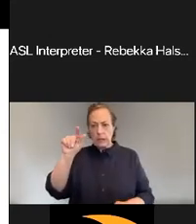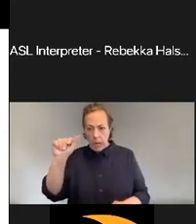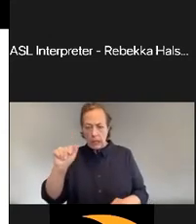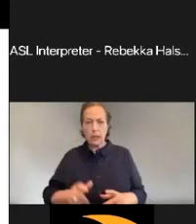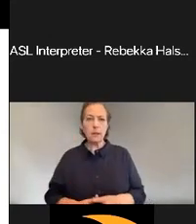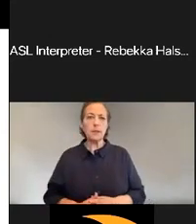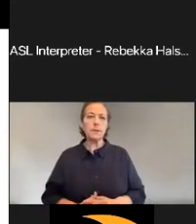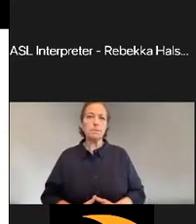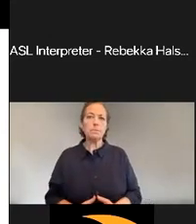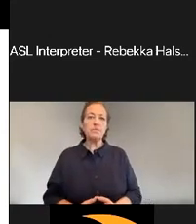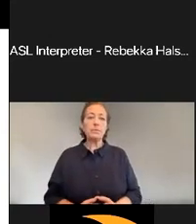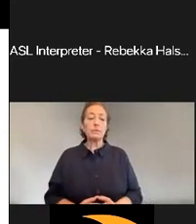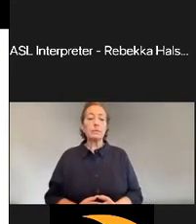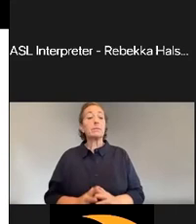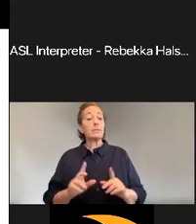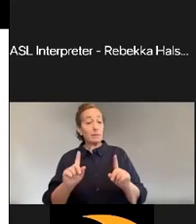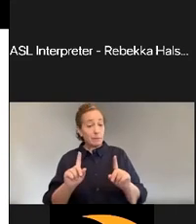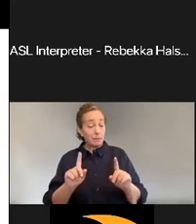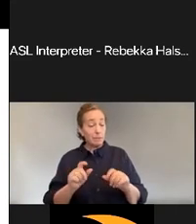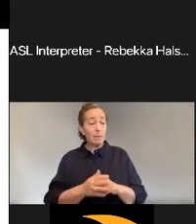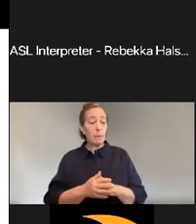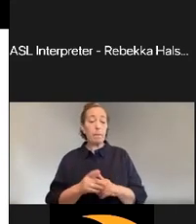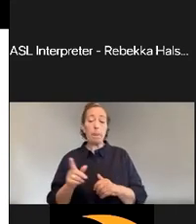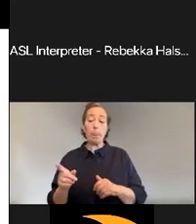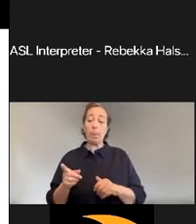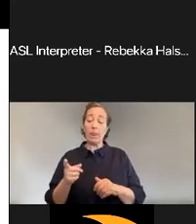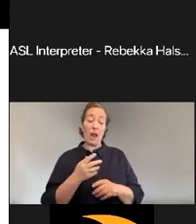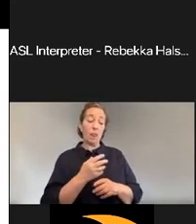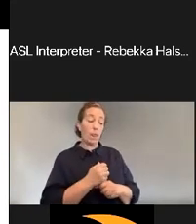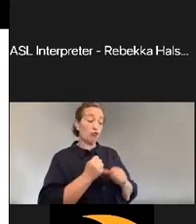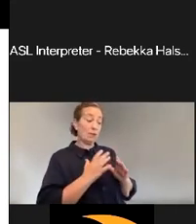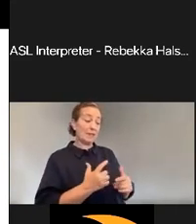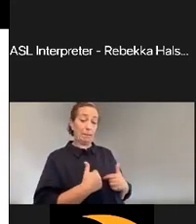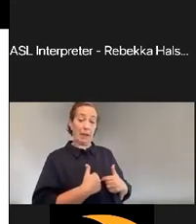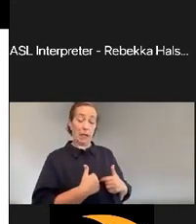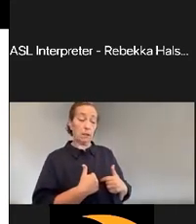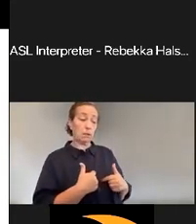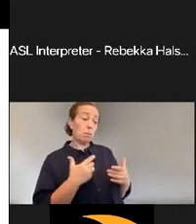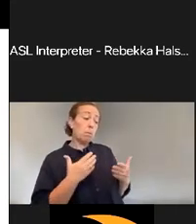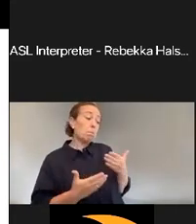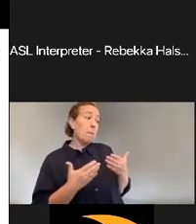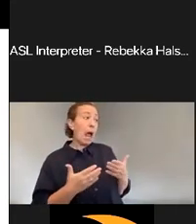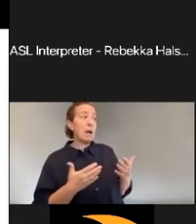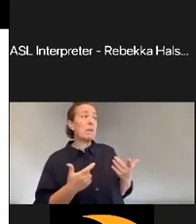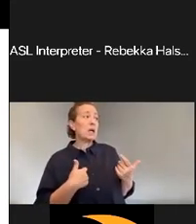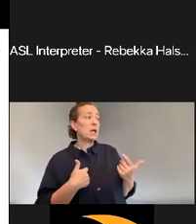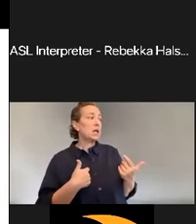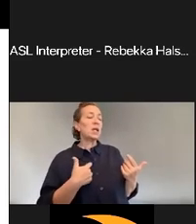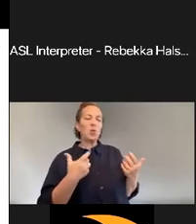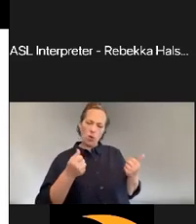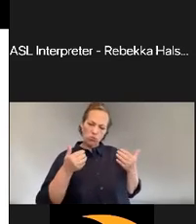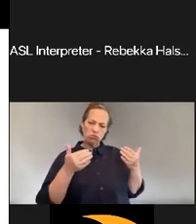But on the other hand, the recipient might be interested in proceeding to a resolution process, in which case